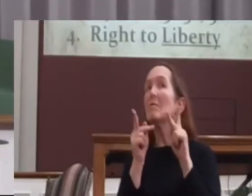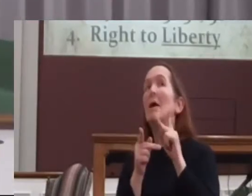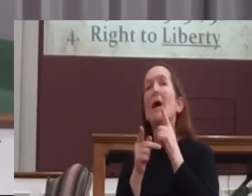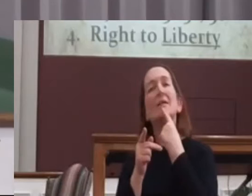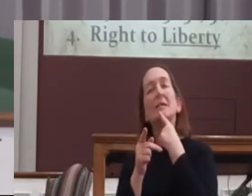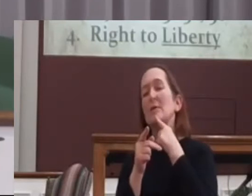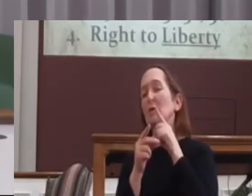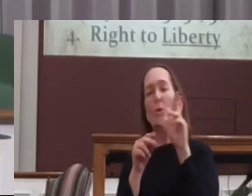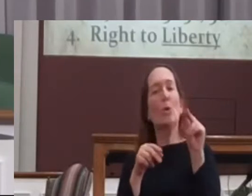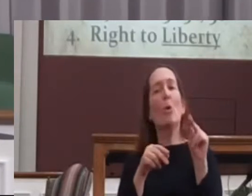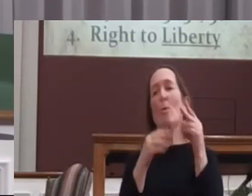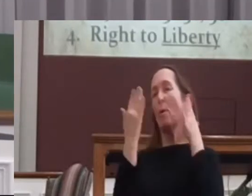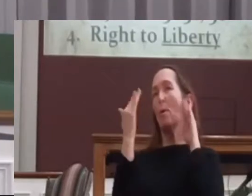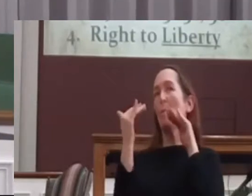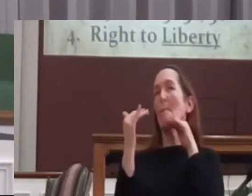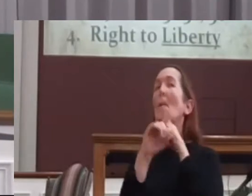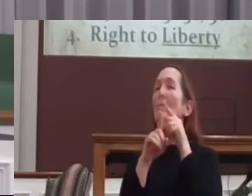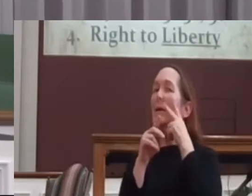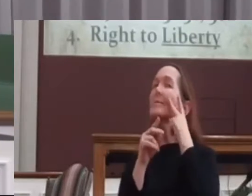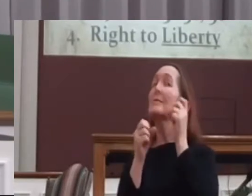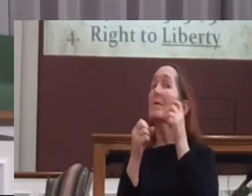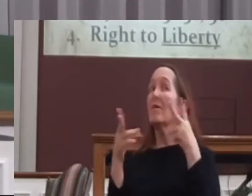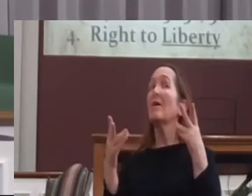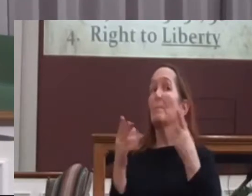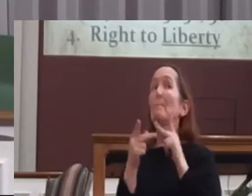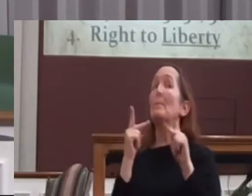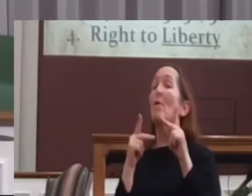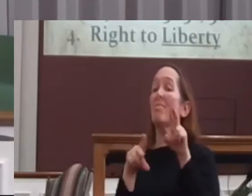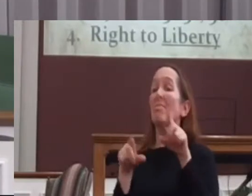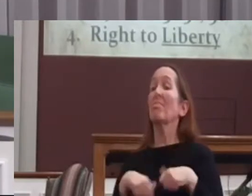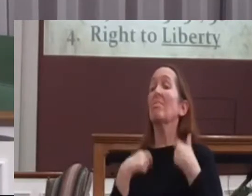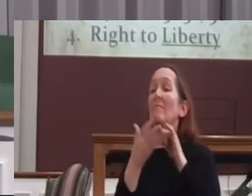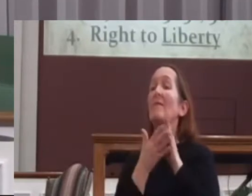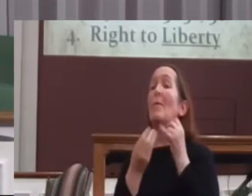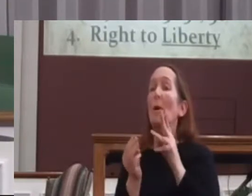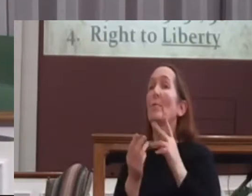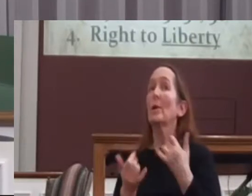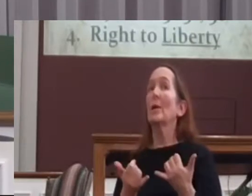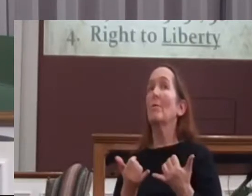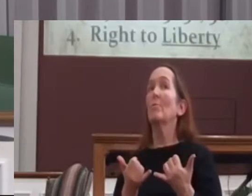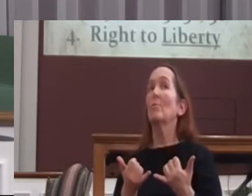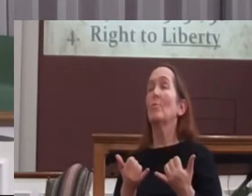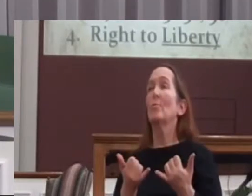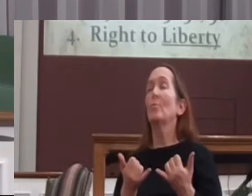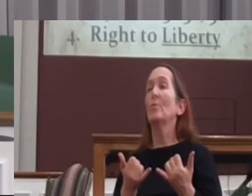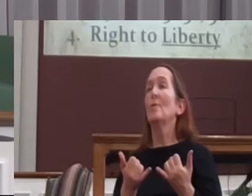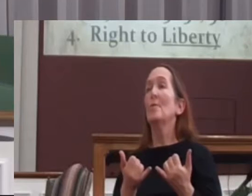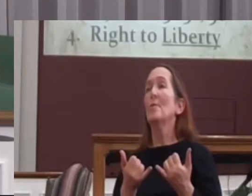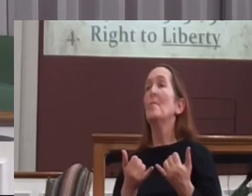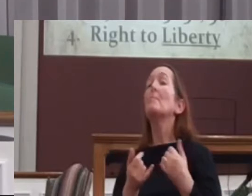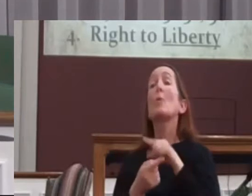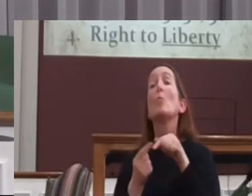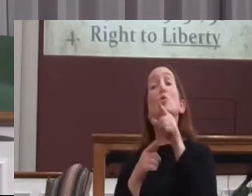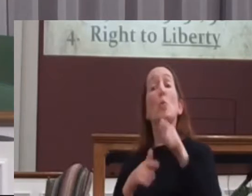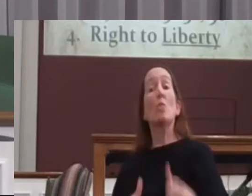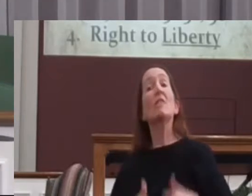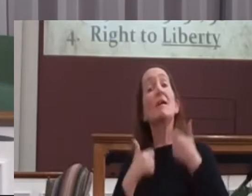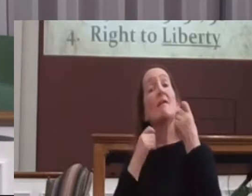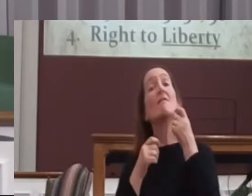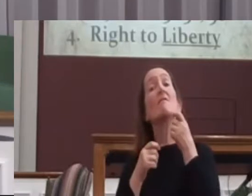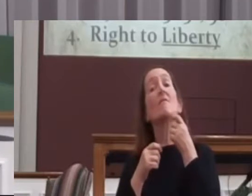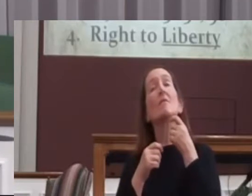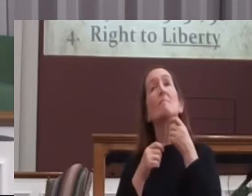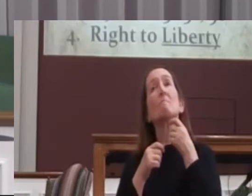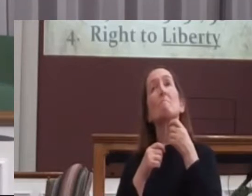and say, it's gone. There's no hope here. But I see a lot of people living that way right